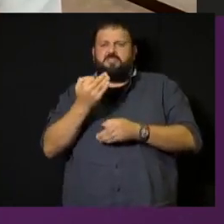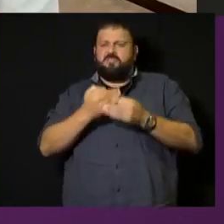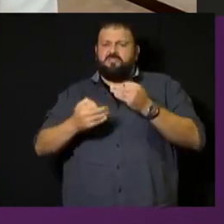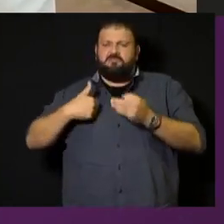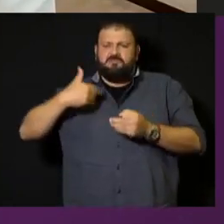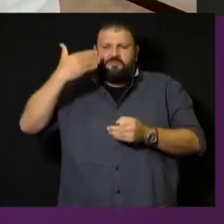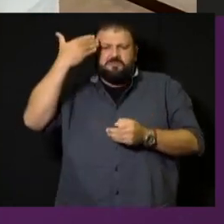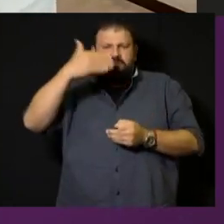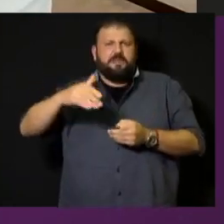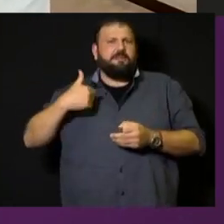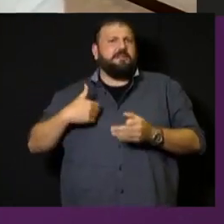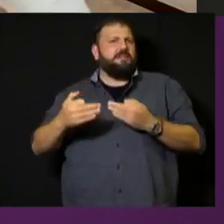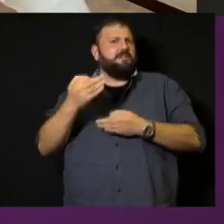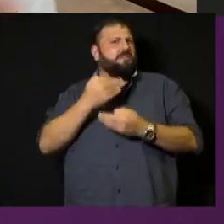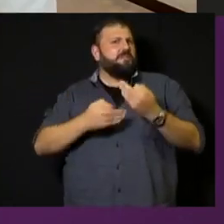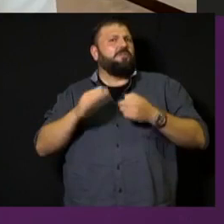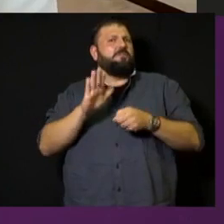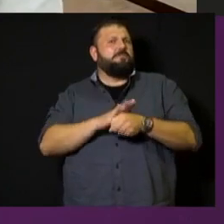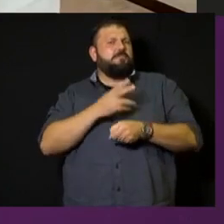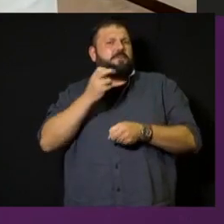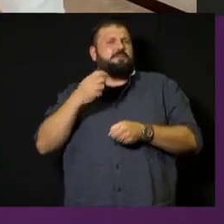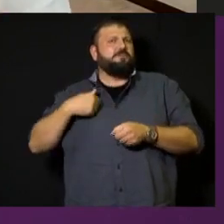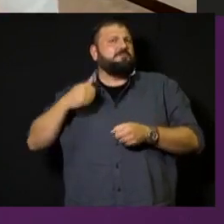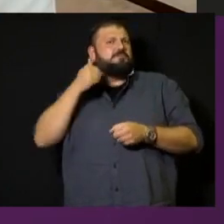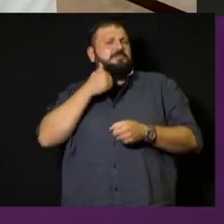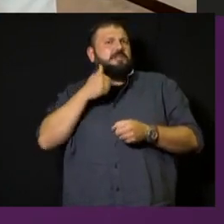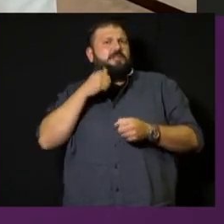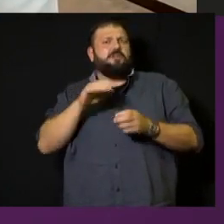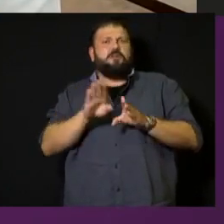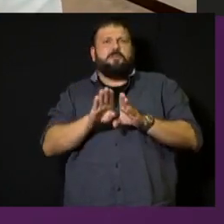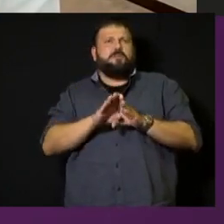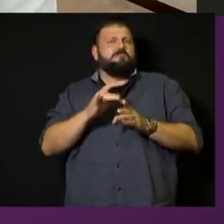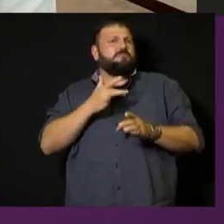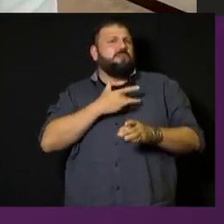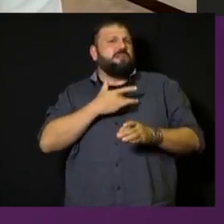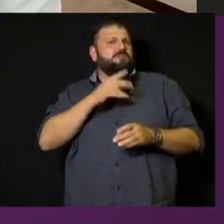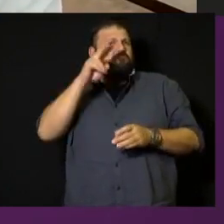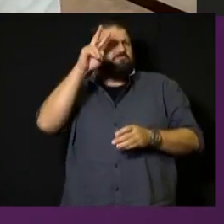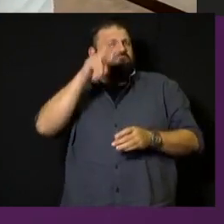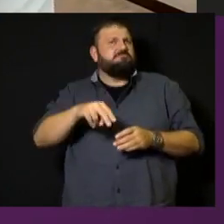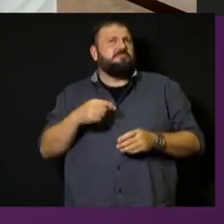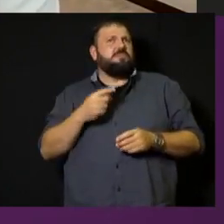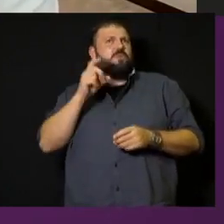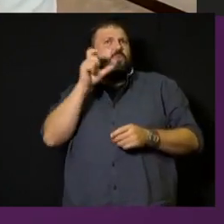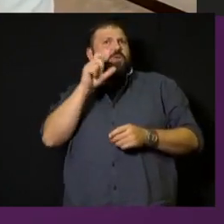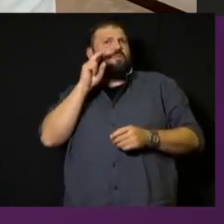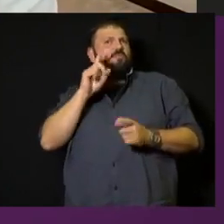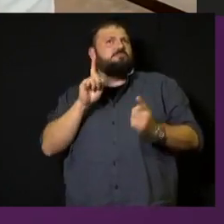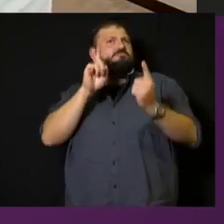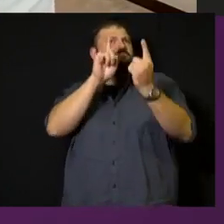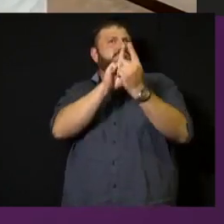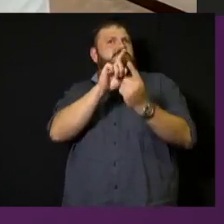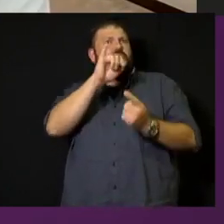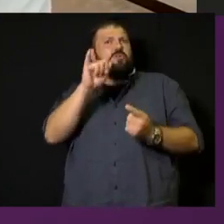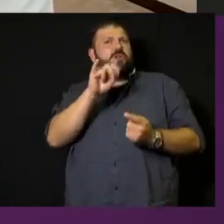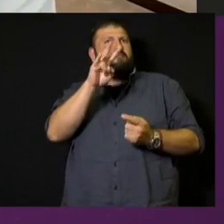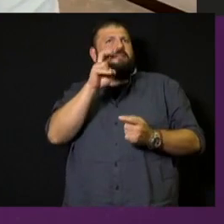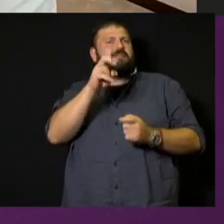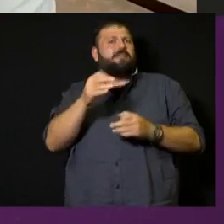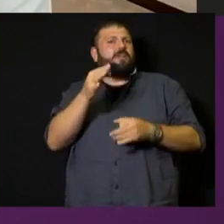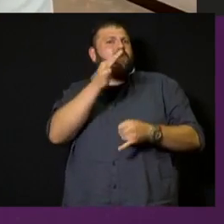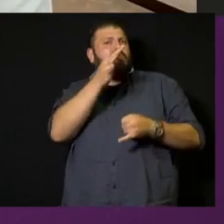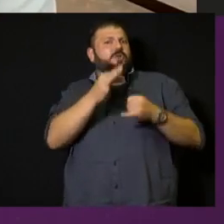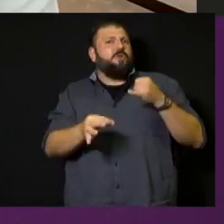put everything on the grill, knowing what I was going to get because I was seeing with the eyes of faith when I met him.